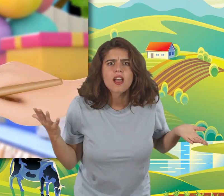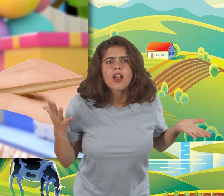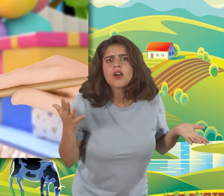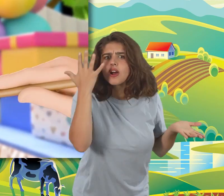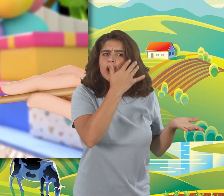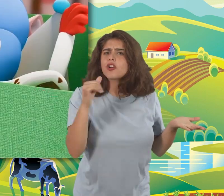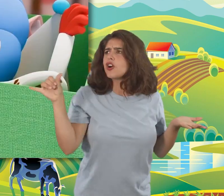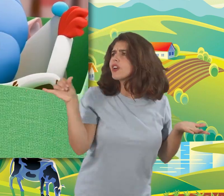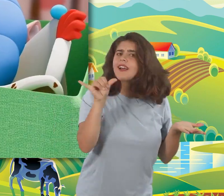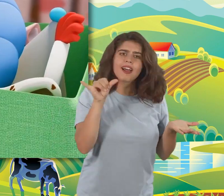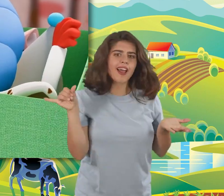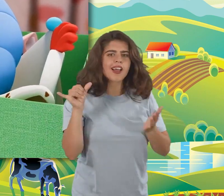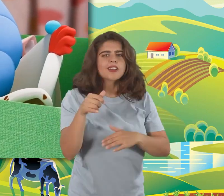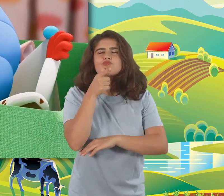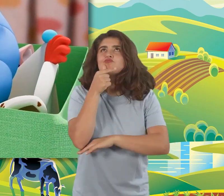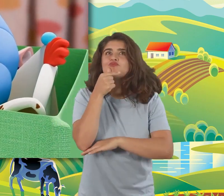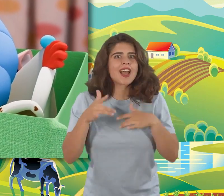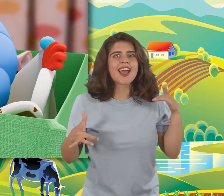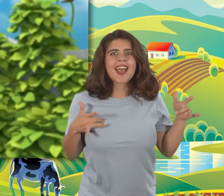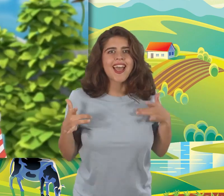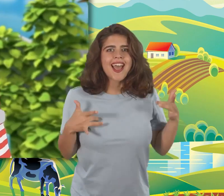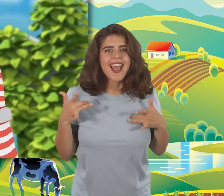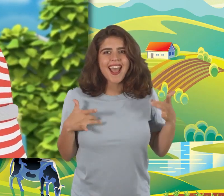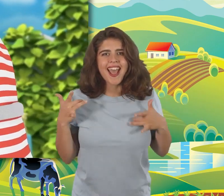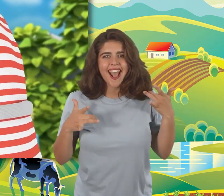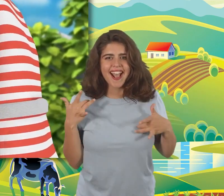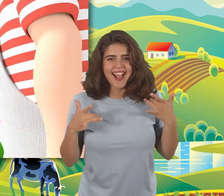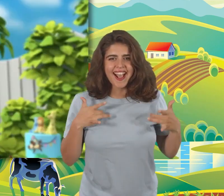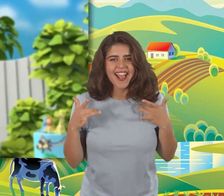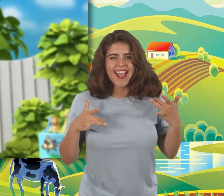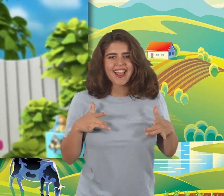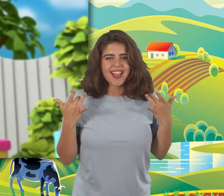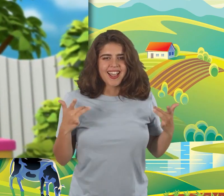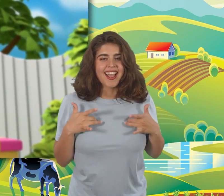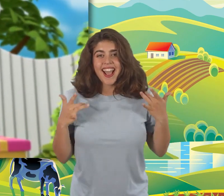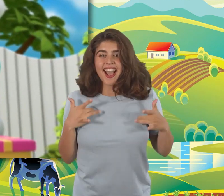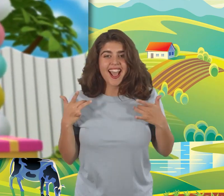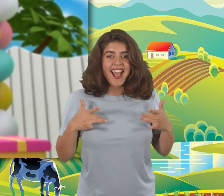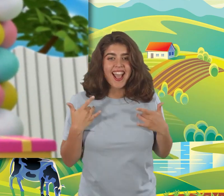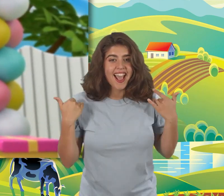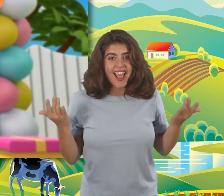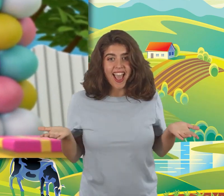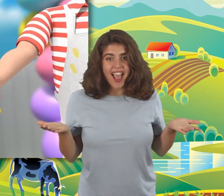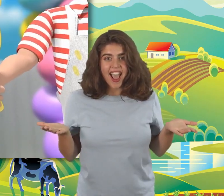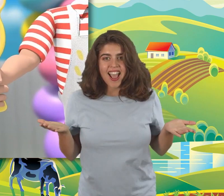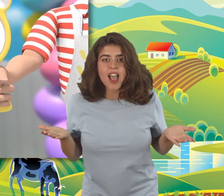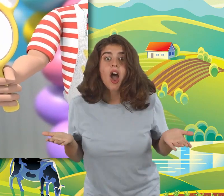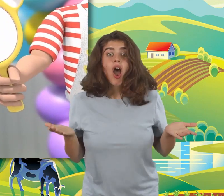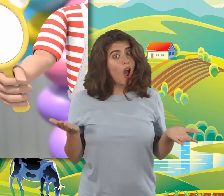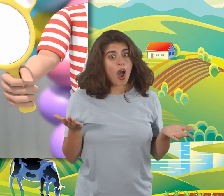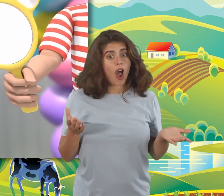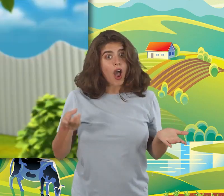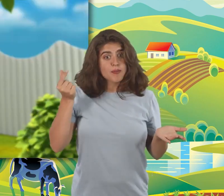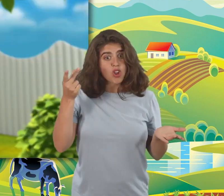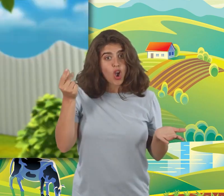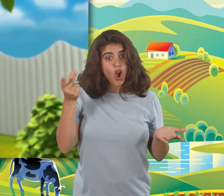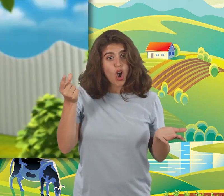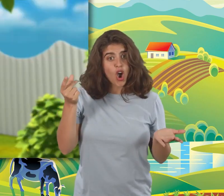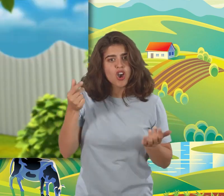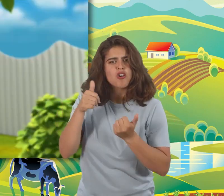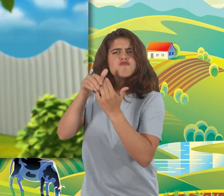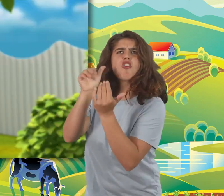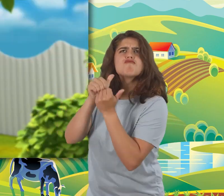all the way. What do I look like? I don't think I can wait. I'm